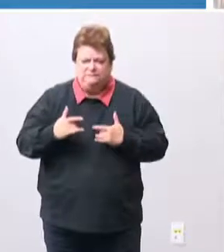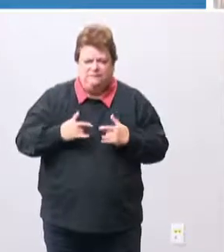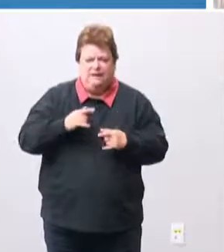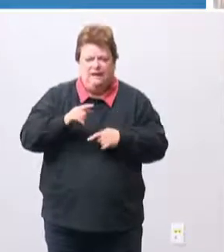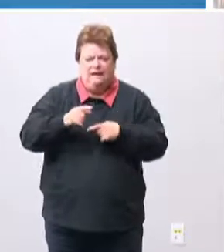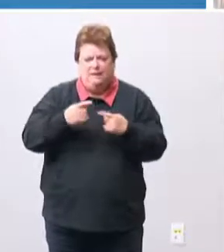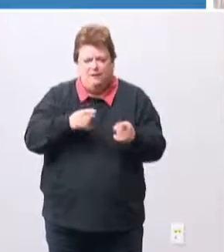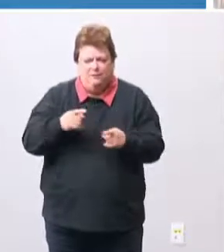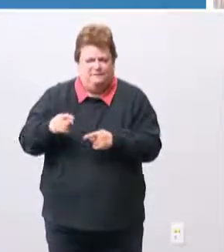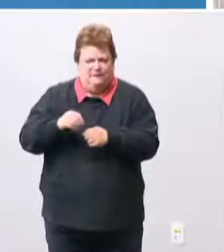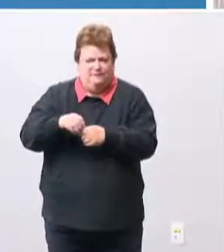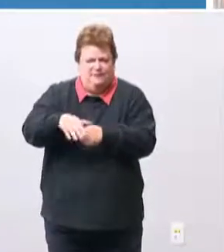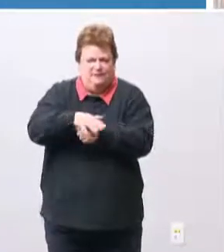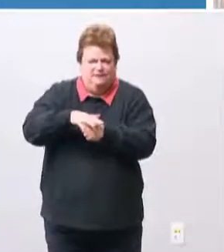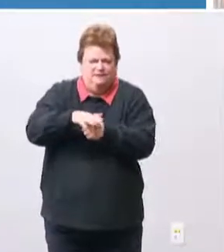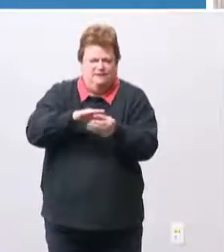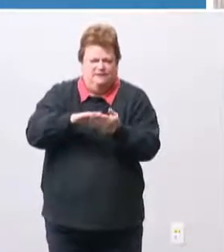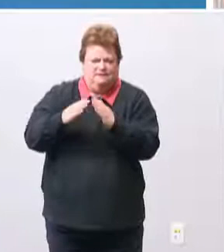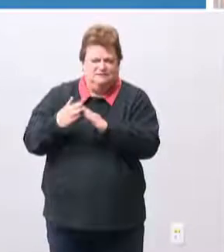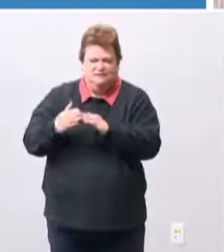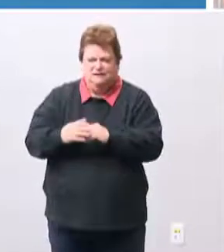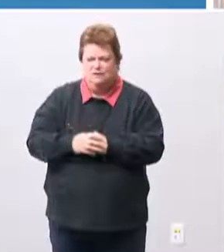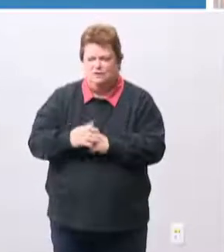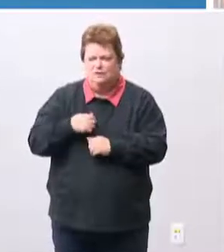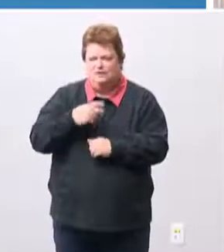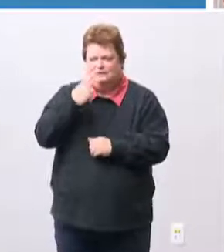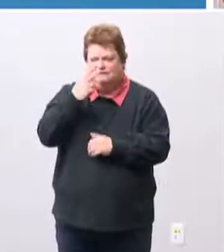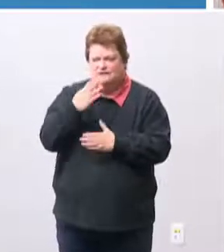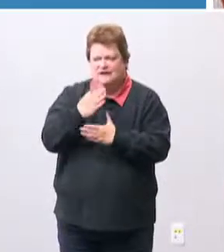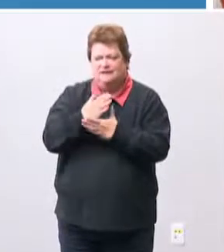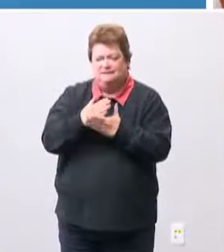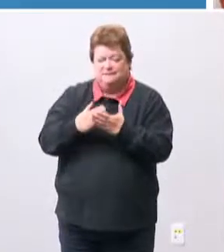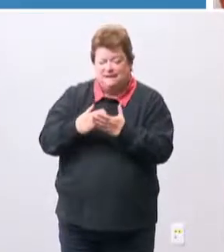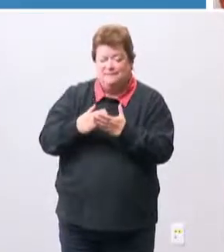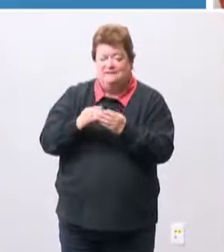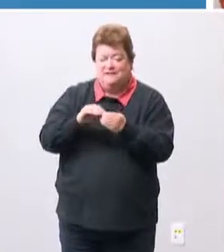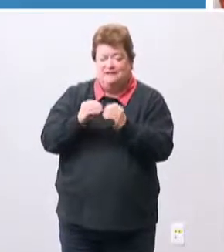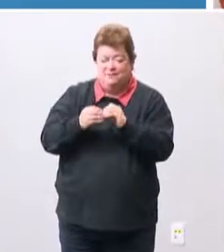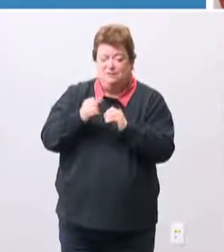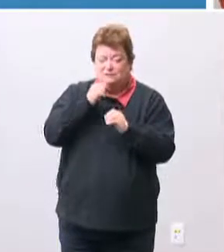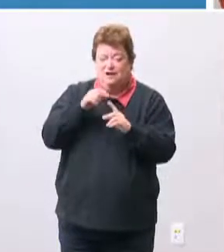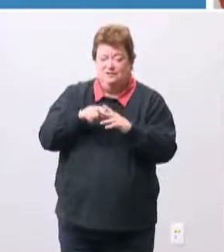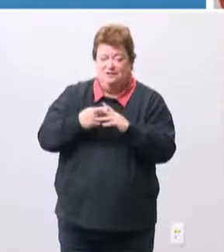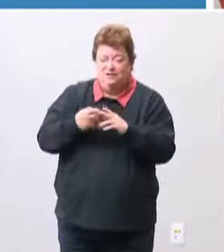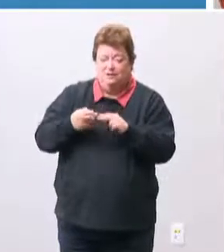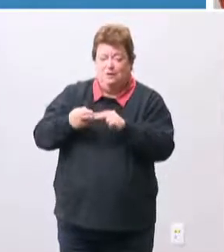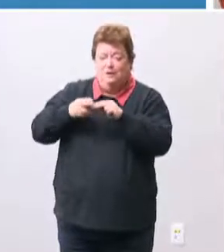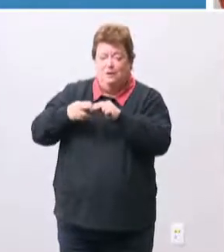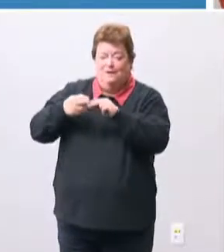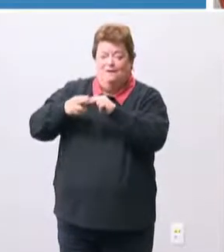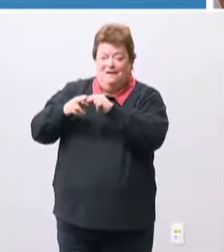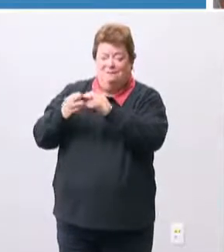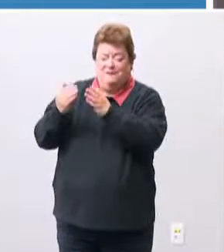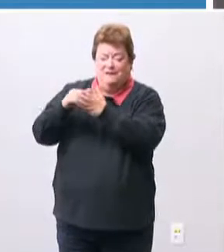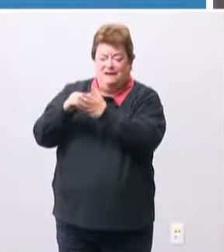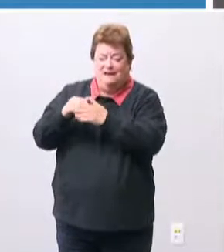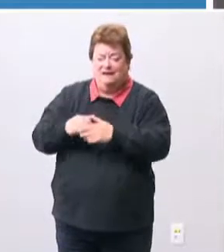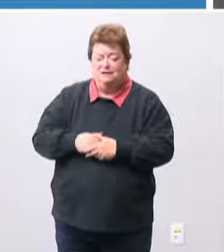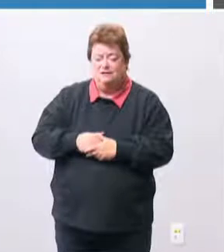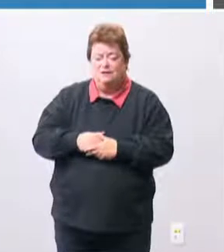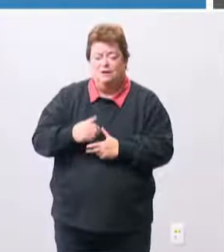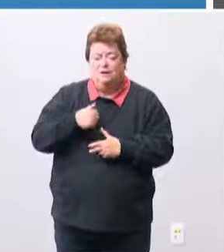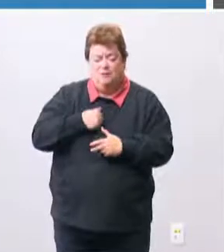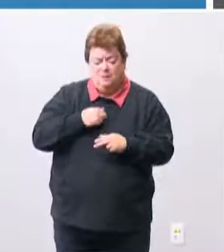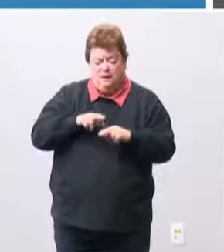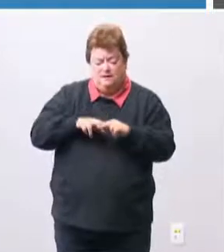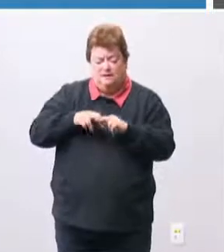And unfortunately, we have seen some of our indicators moving in the wrong direction. We experienced a decline in